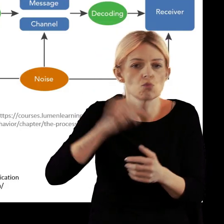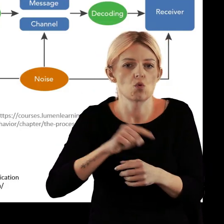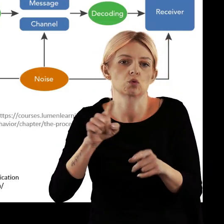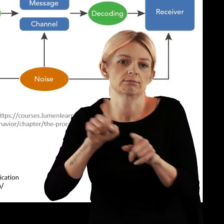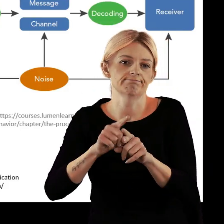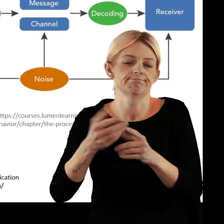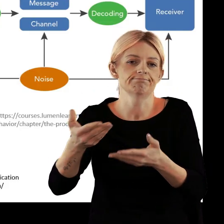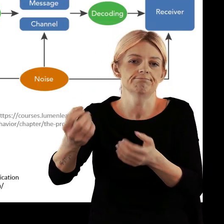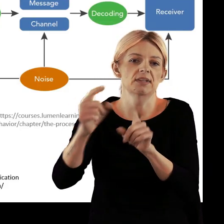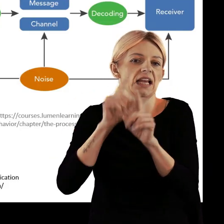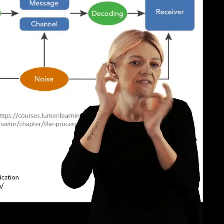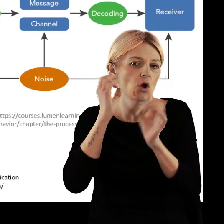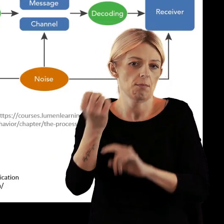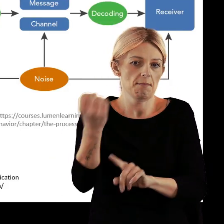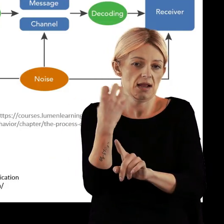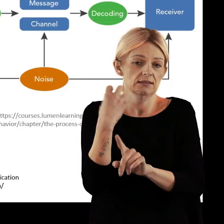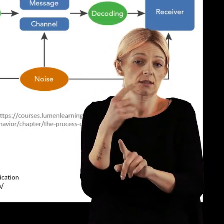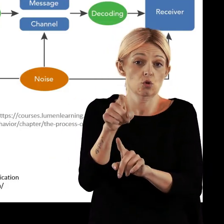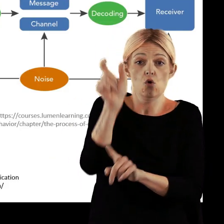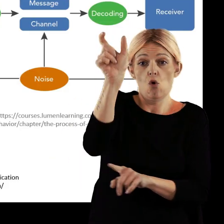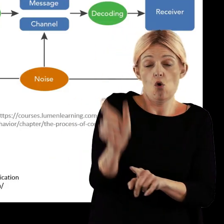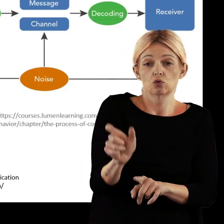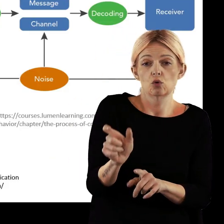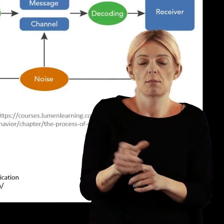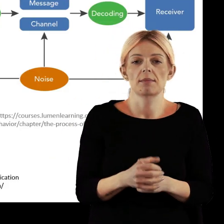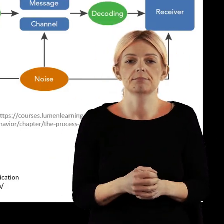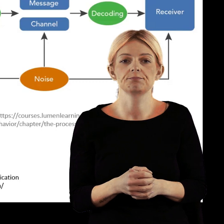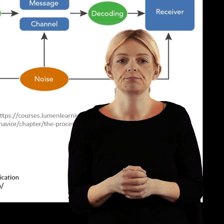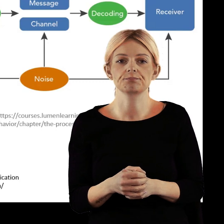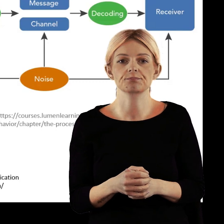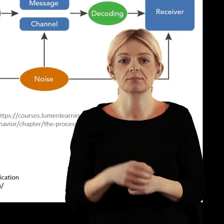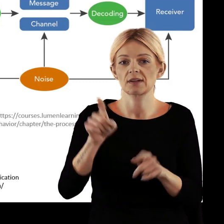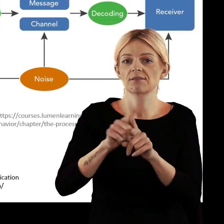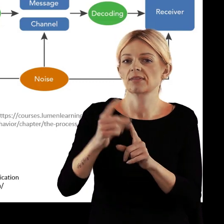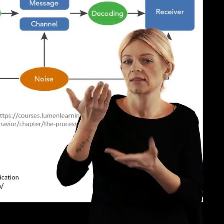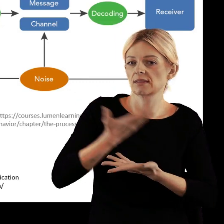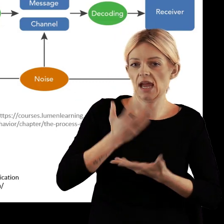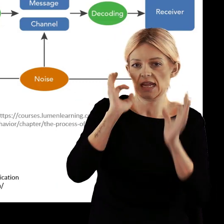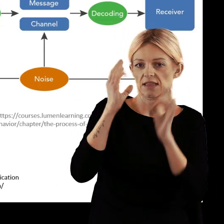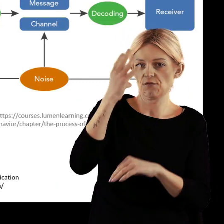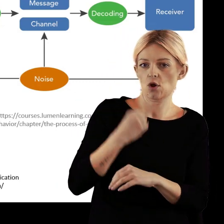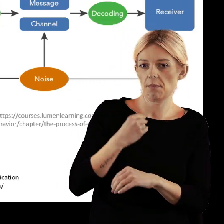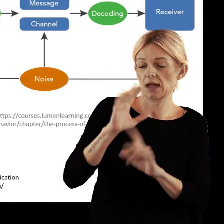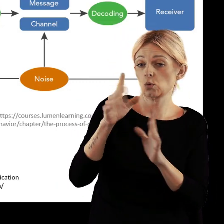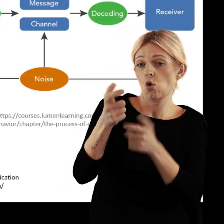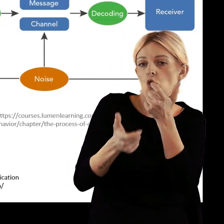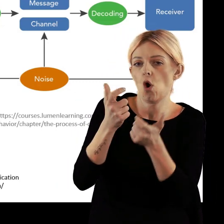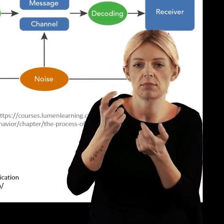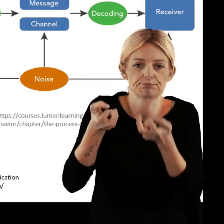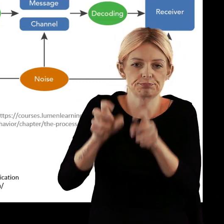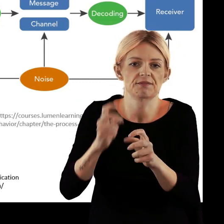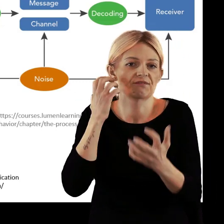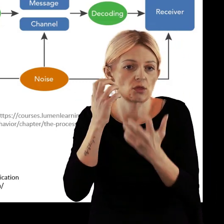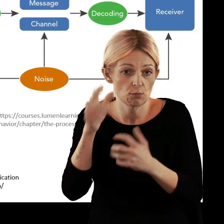a message, the creator of the message. On the other side, we have a receiver, so the person